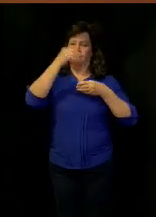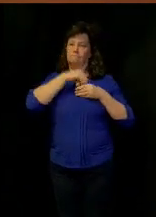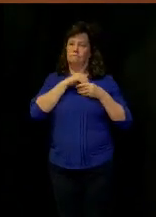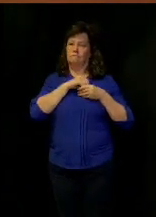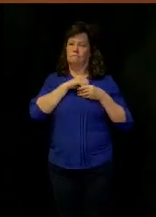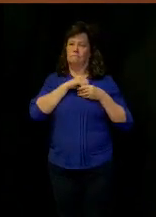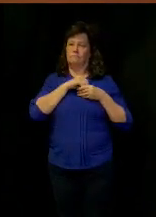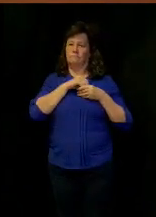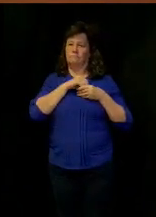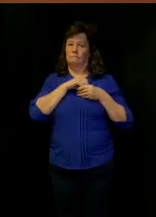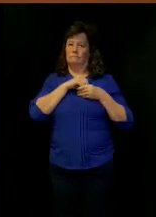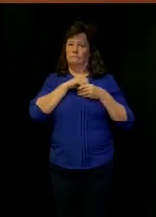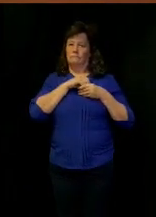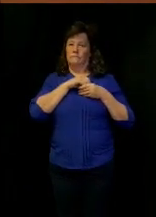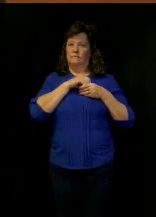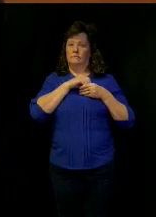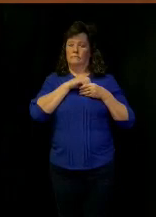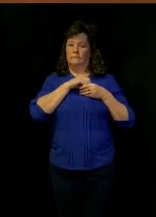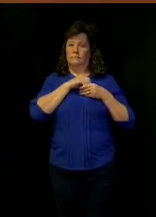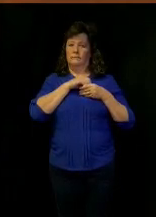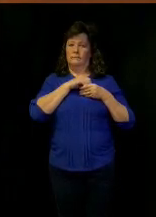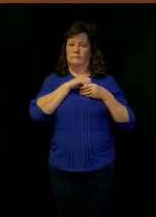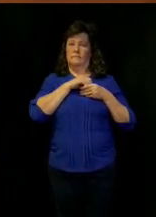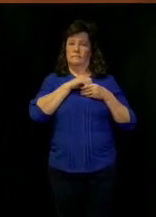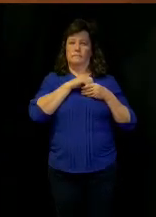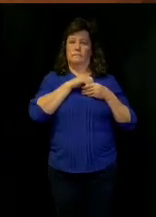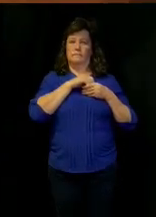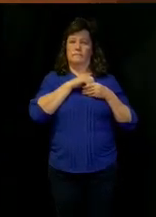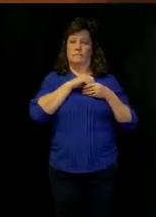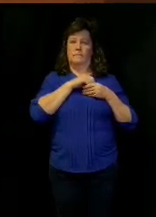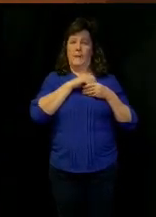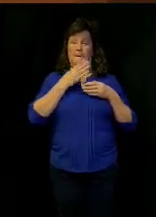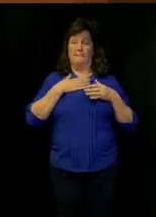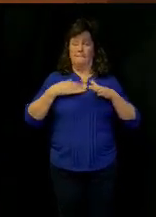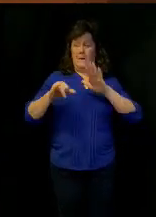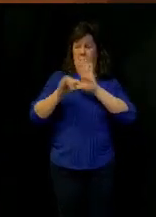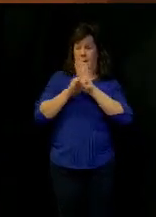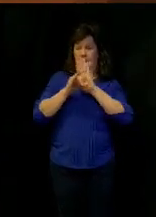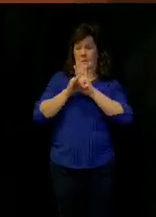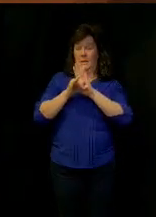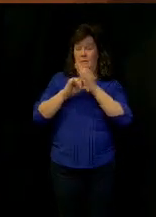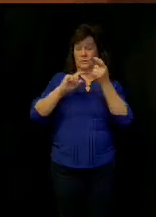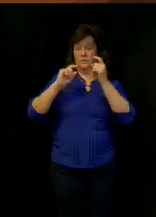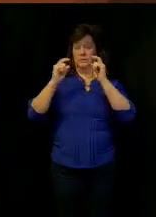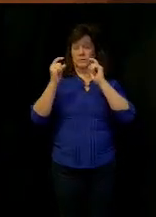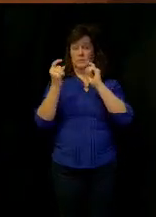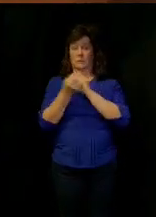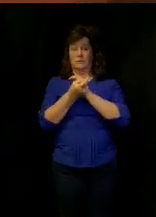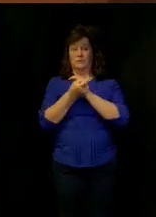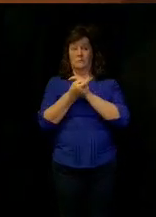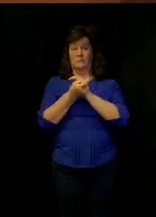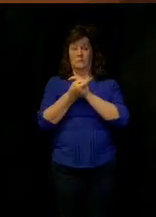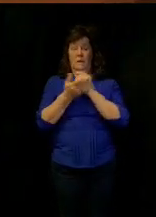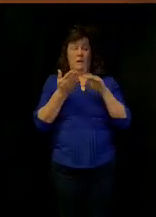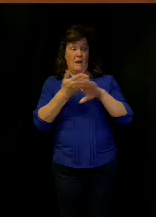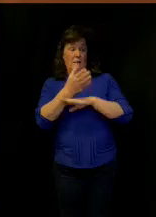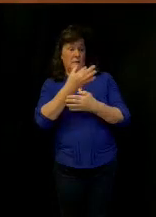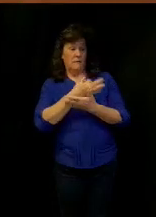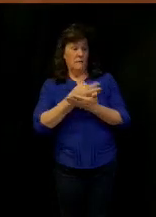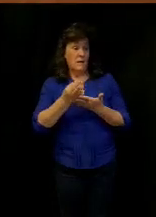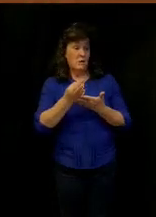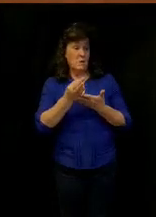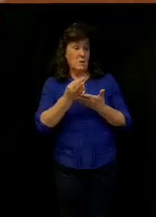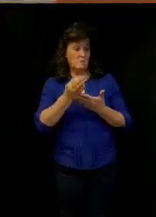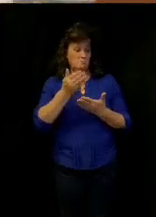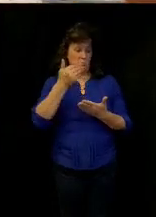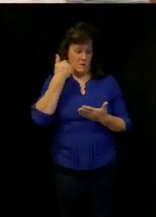not to know yourself after your flesh. You are not to know yourself after failures. You are not to know